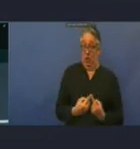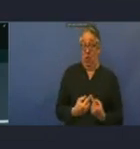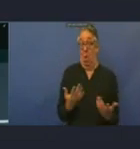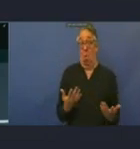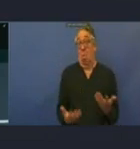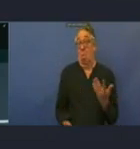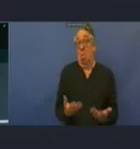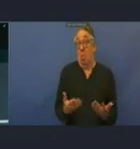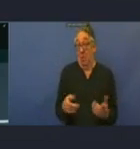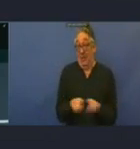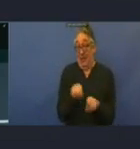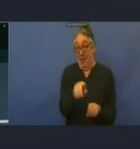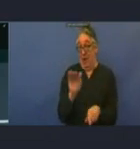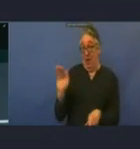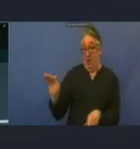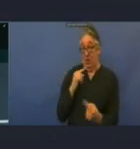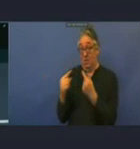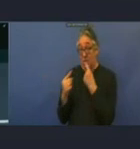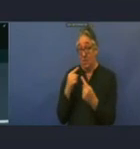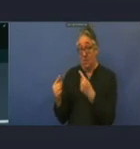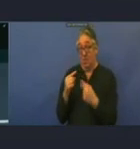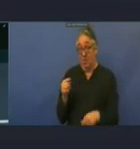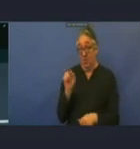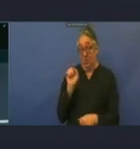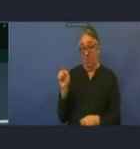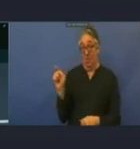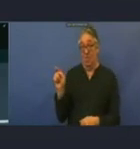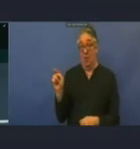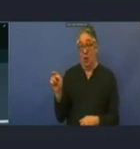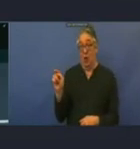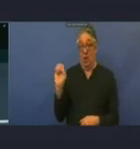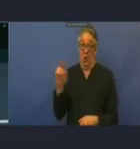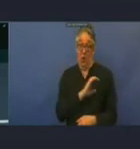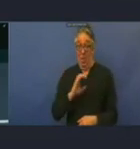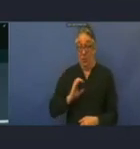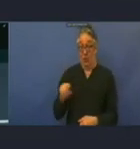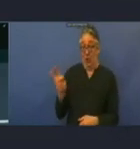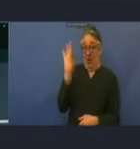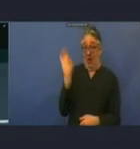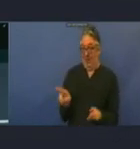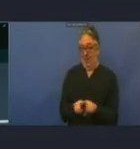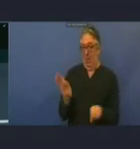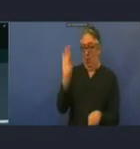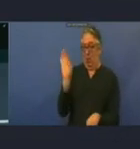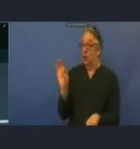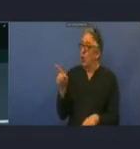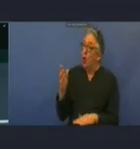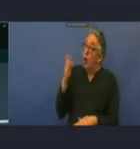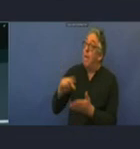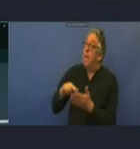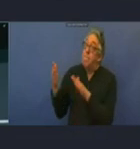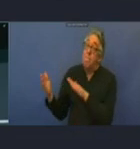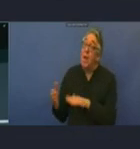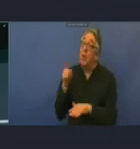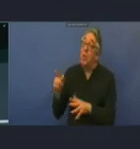also to discuss with our colleagues from and the Commission about the future plans concerning the promotion of